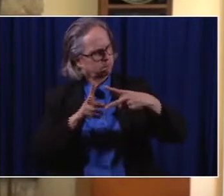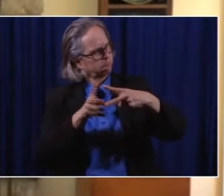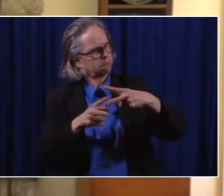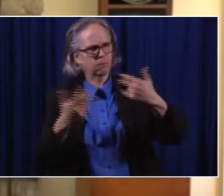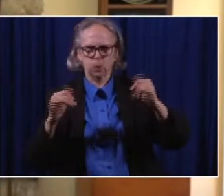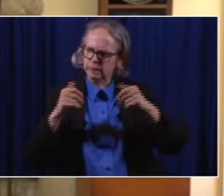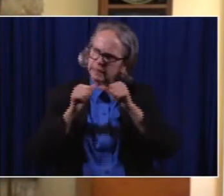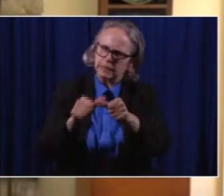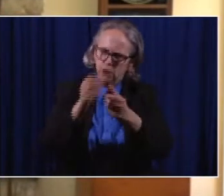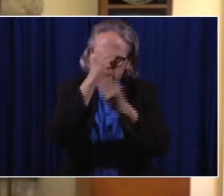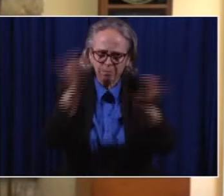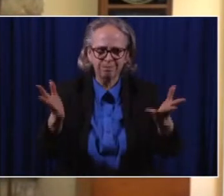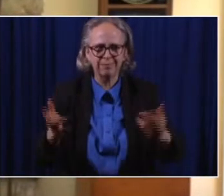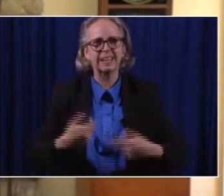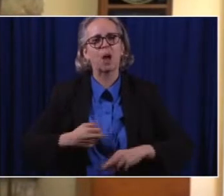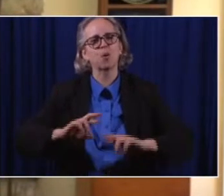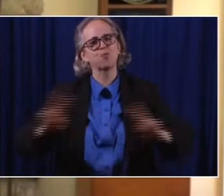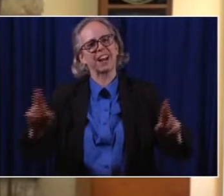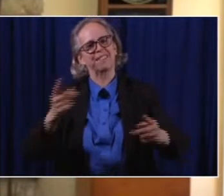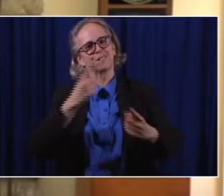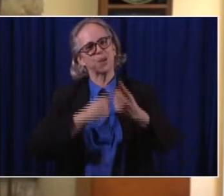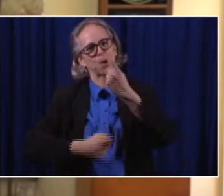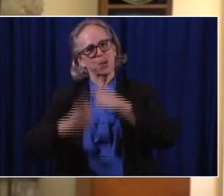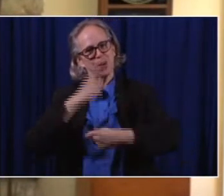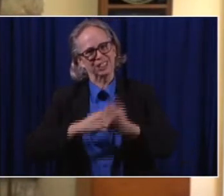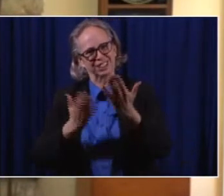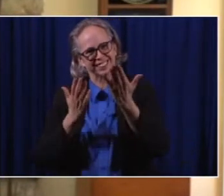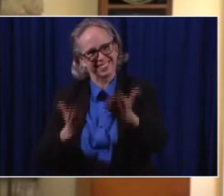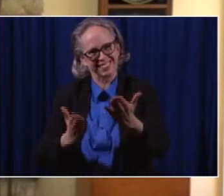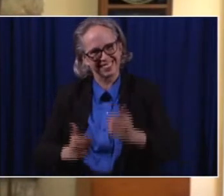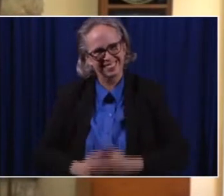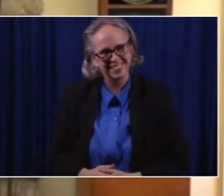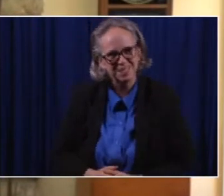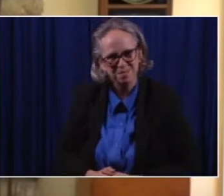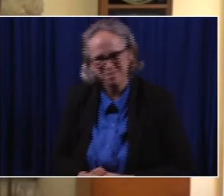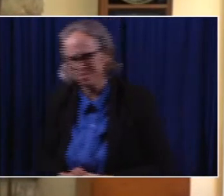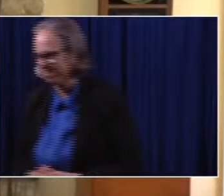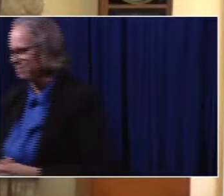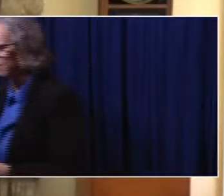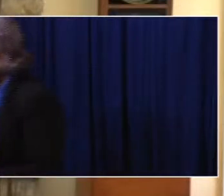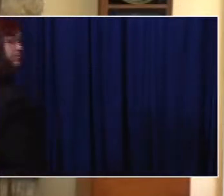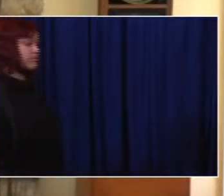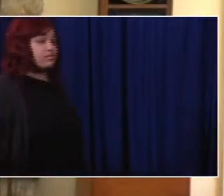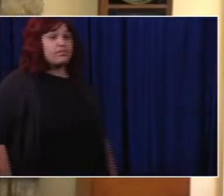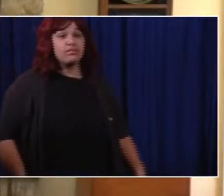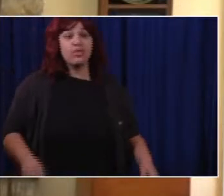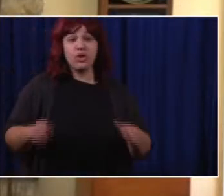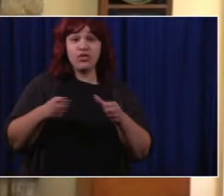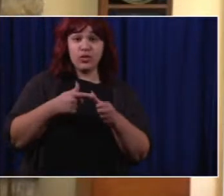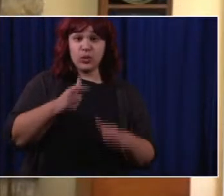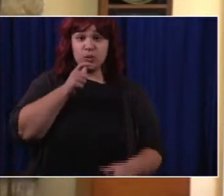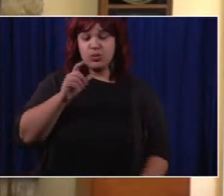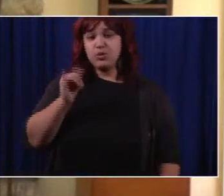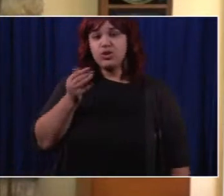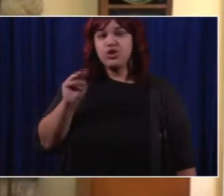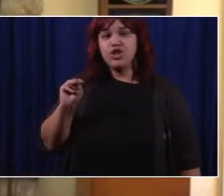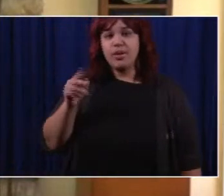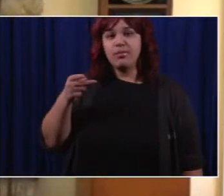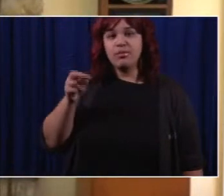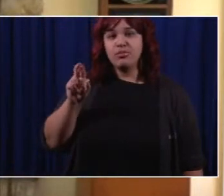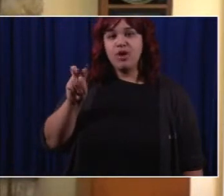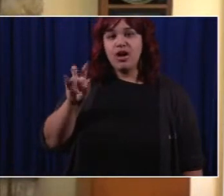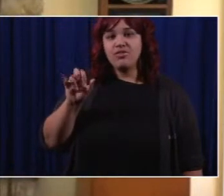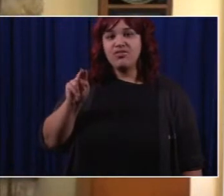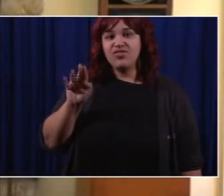ready to go to questions. Governor, first question today is from Jim Province at the Toledo Blade. Hi, Governor. Thanks again for this